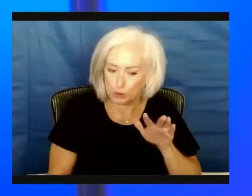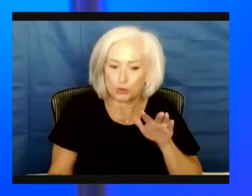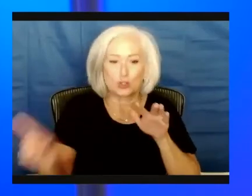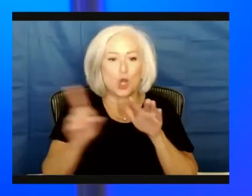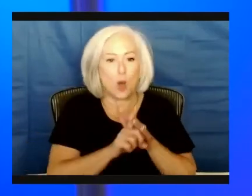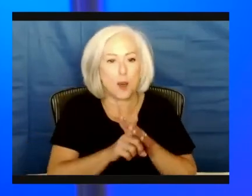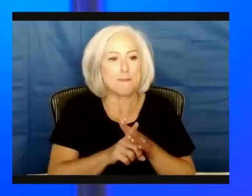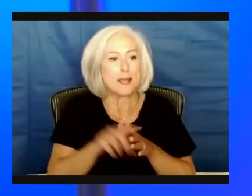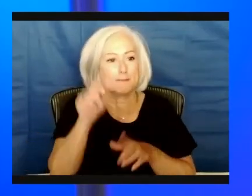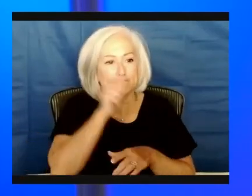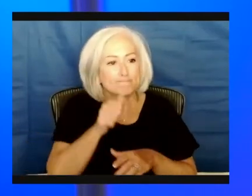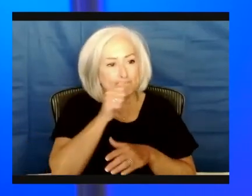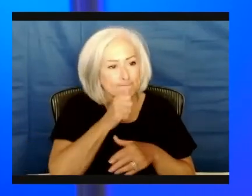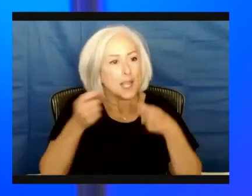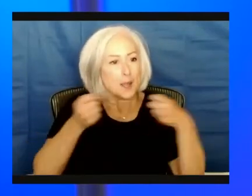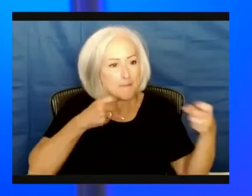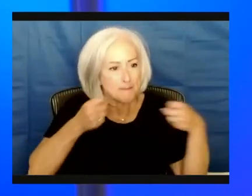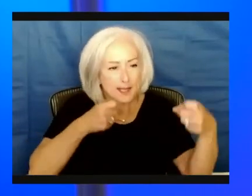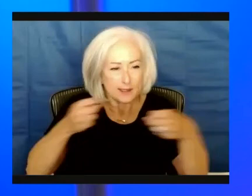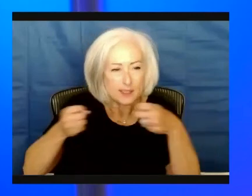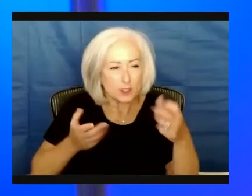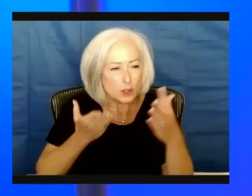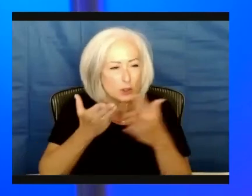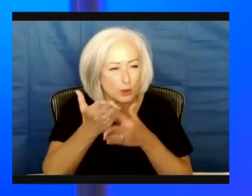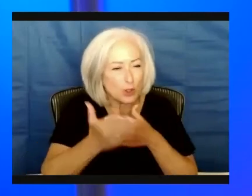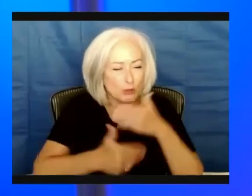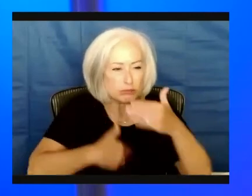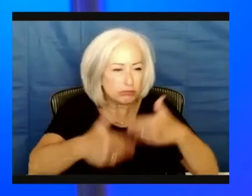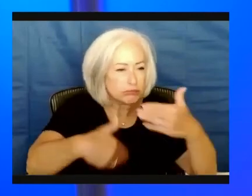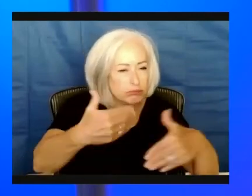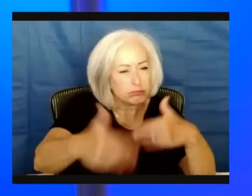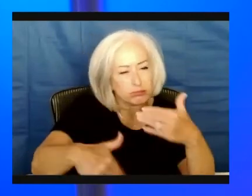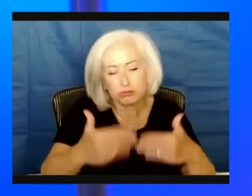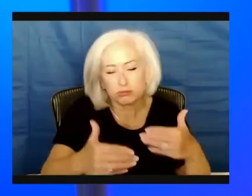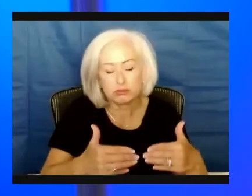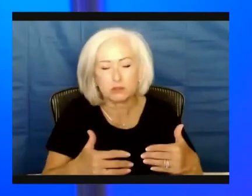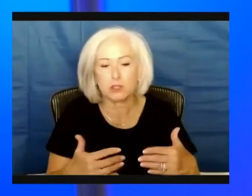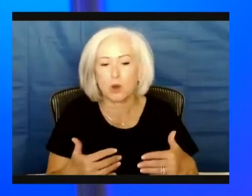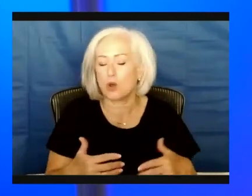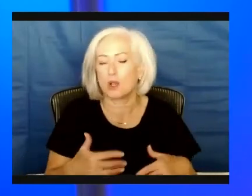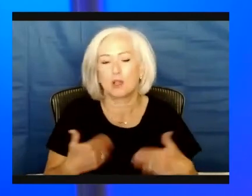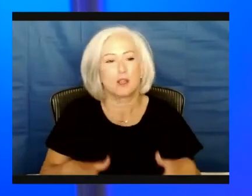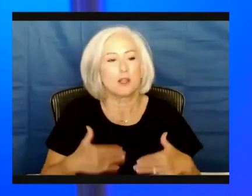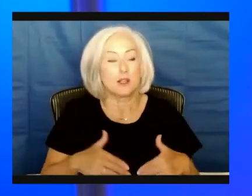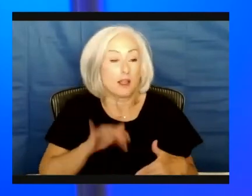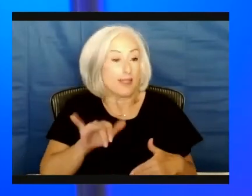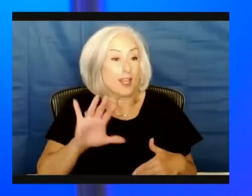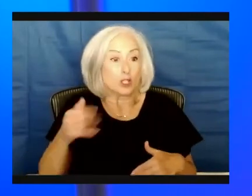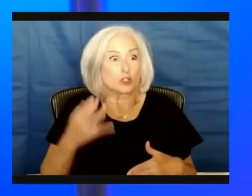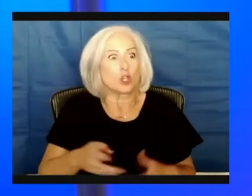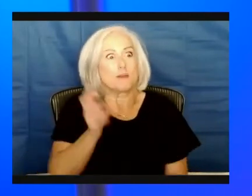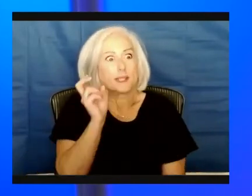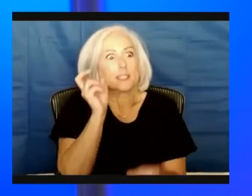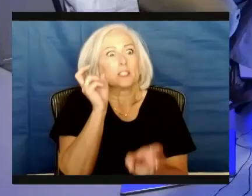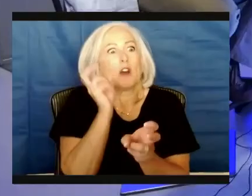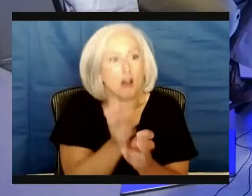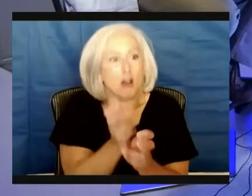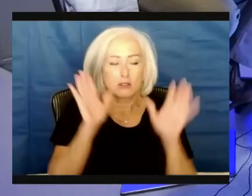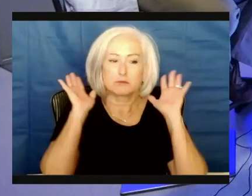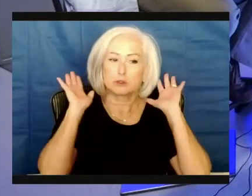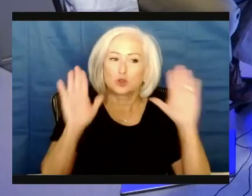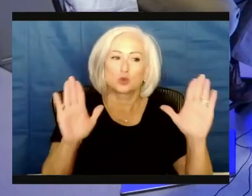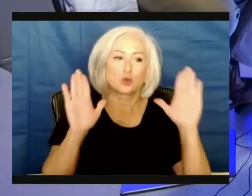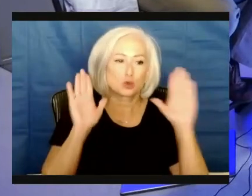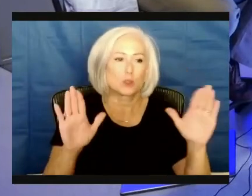it through incident command and their training. And so I just think it's so hard. The job is just so hard. So great job. It is